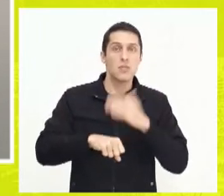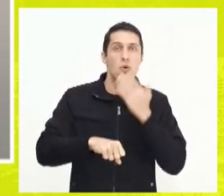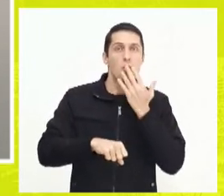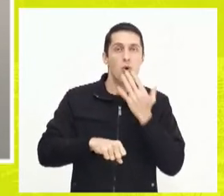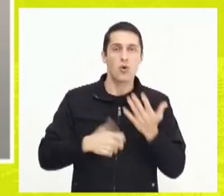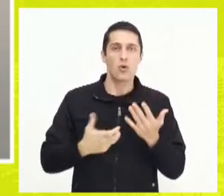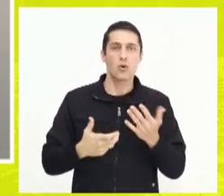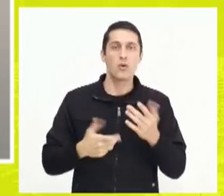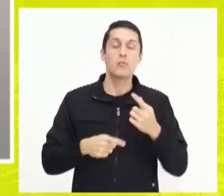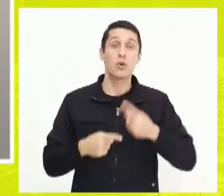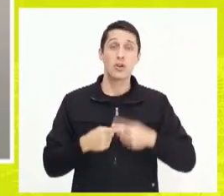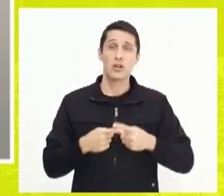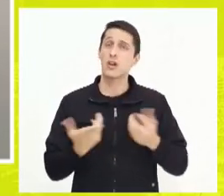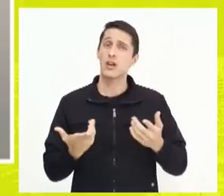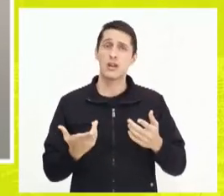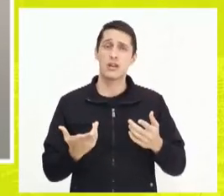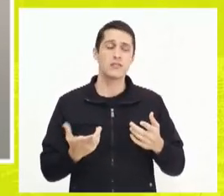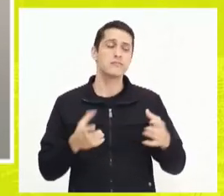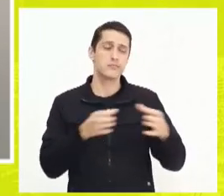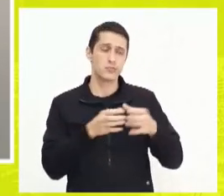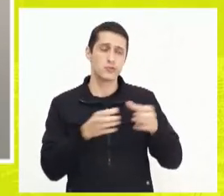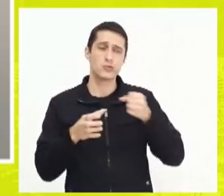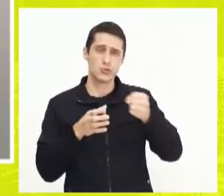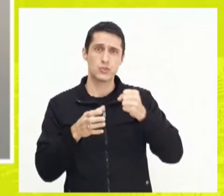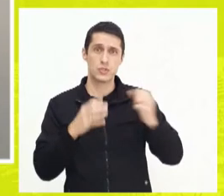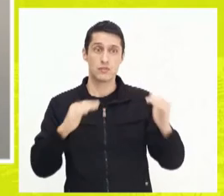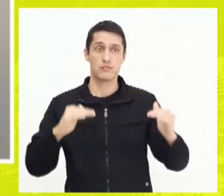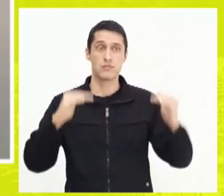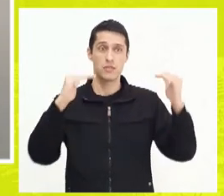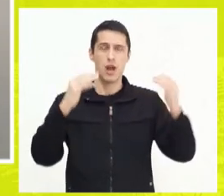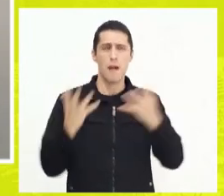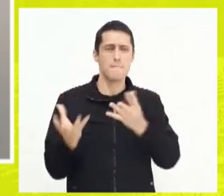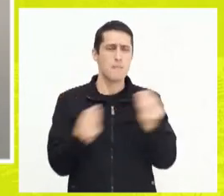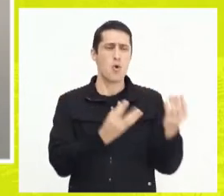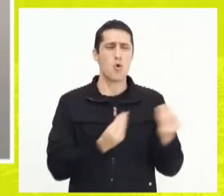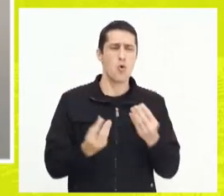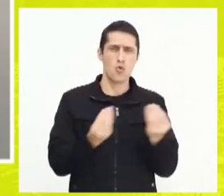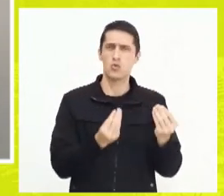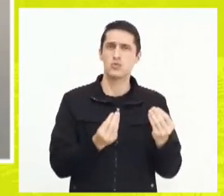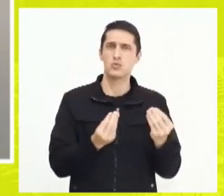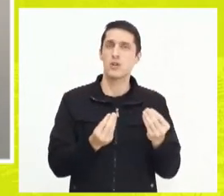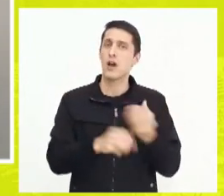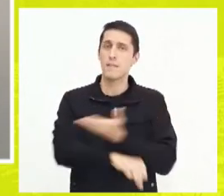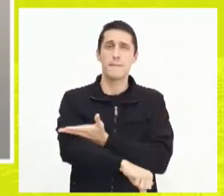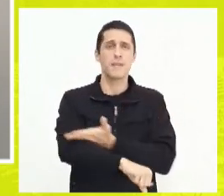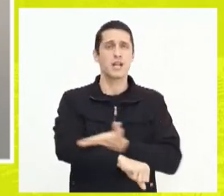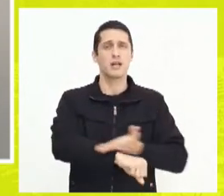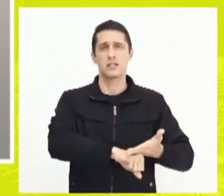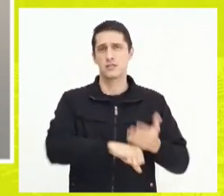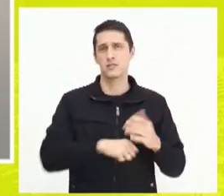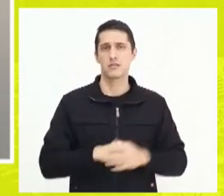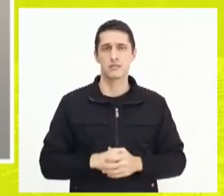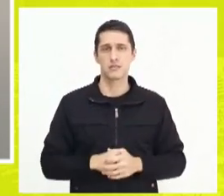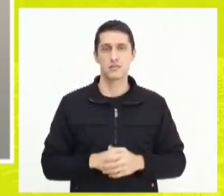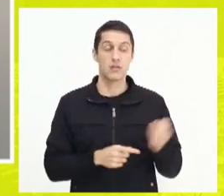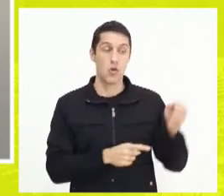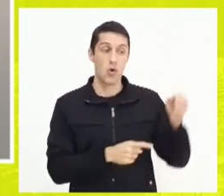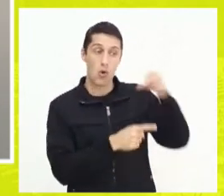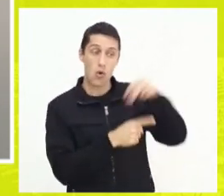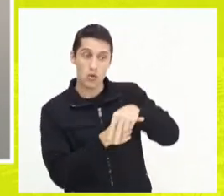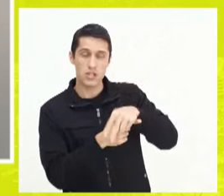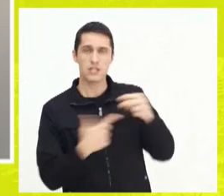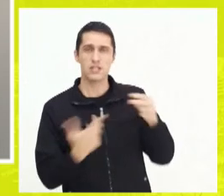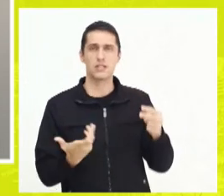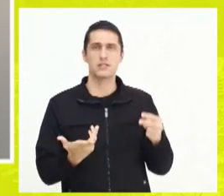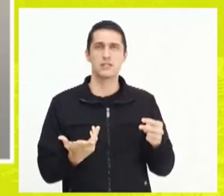because we are still very white in these environments because of how people